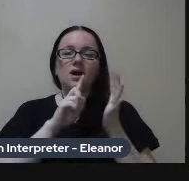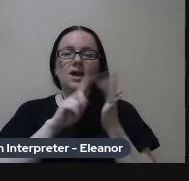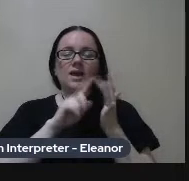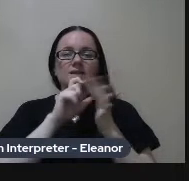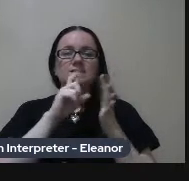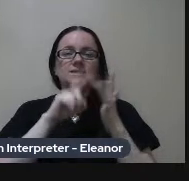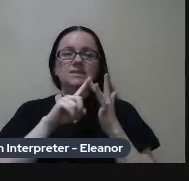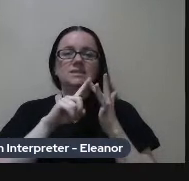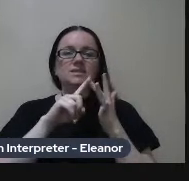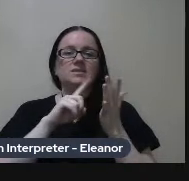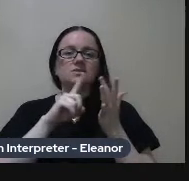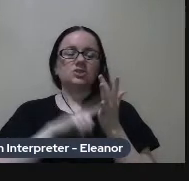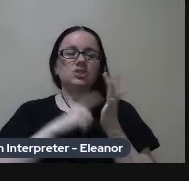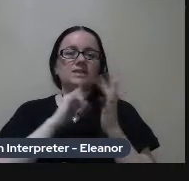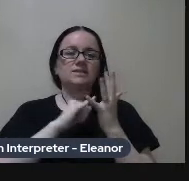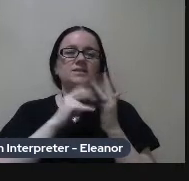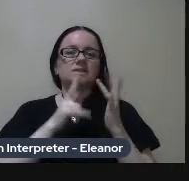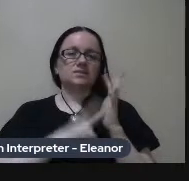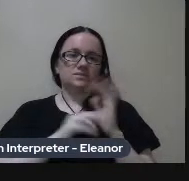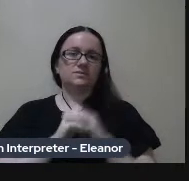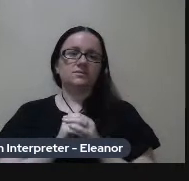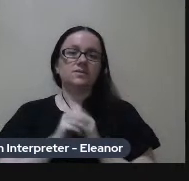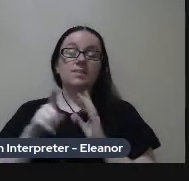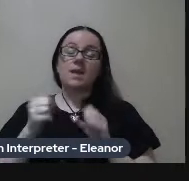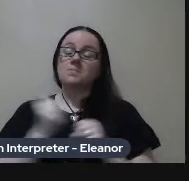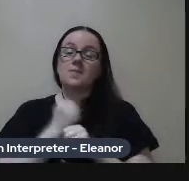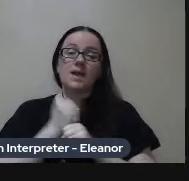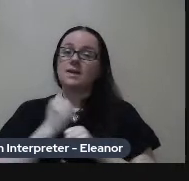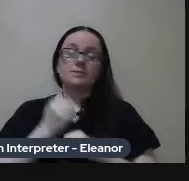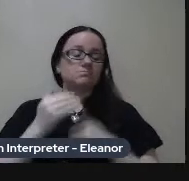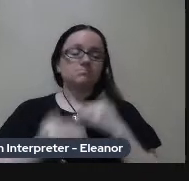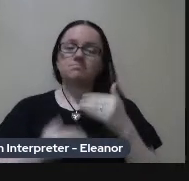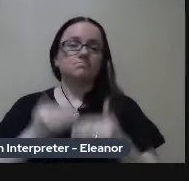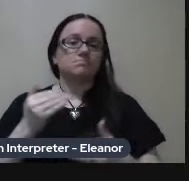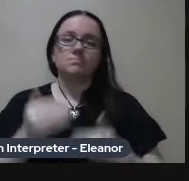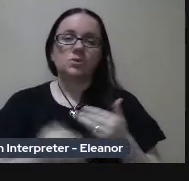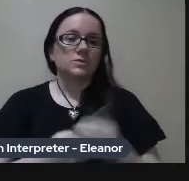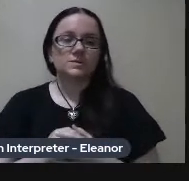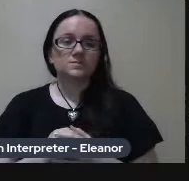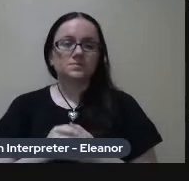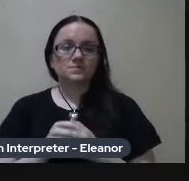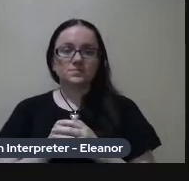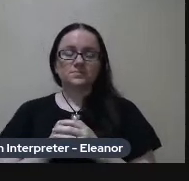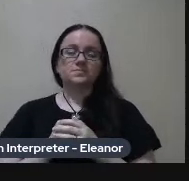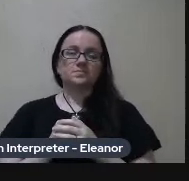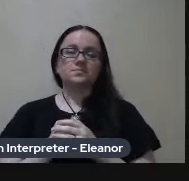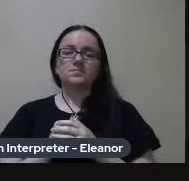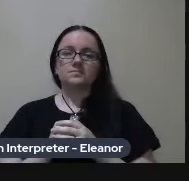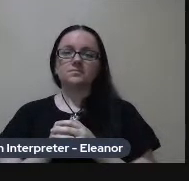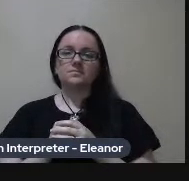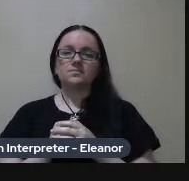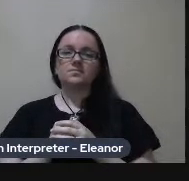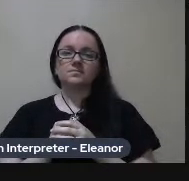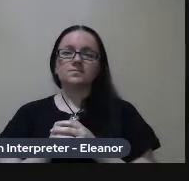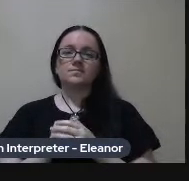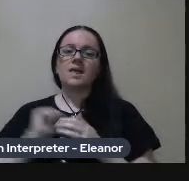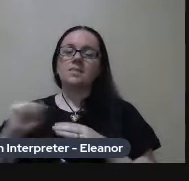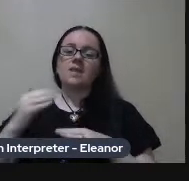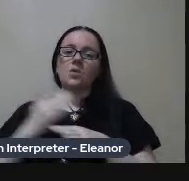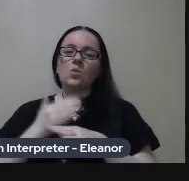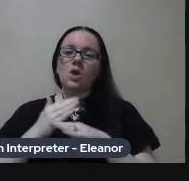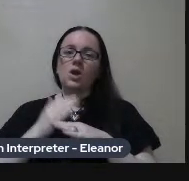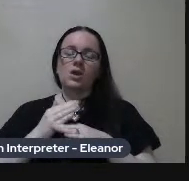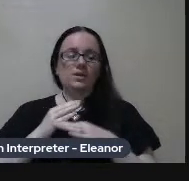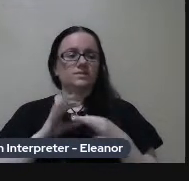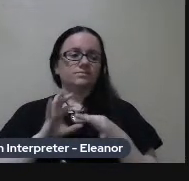After Stroke program. They're making great strides. So the program is been based off some work that happened in New Zealand,